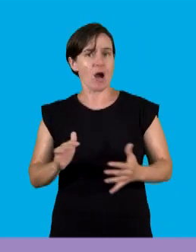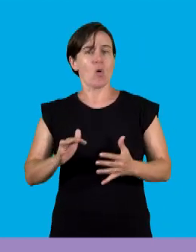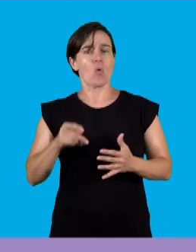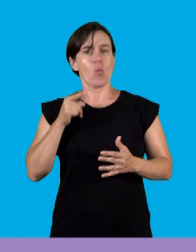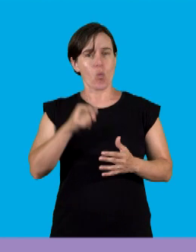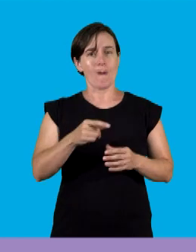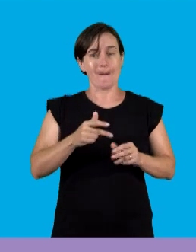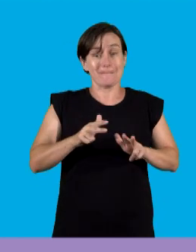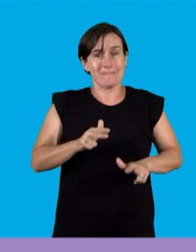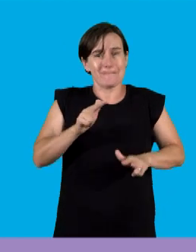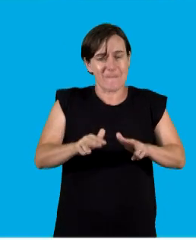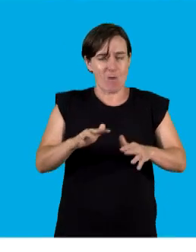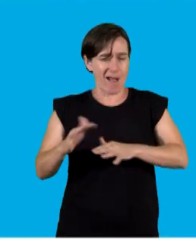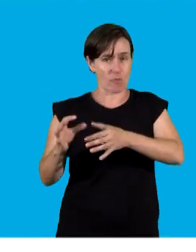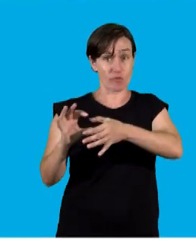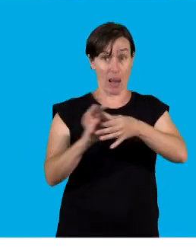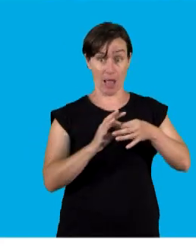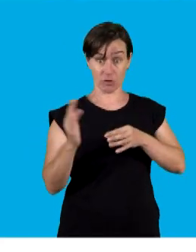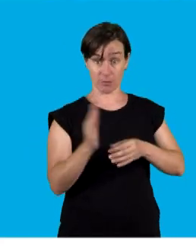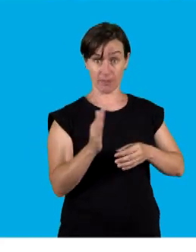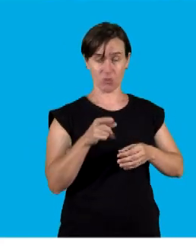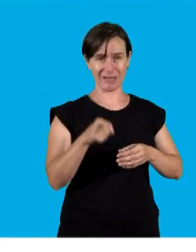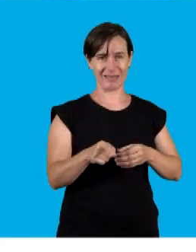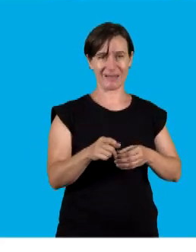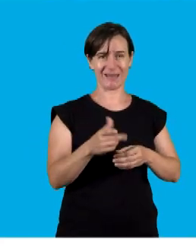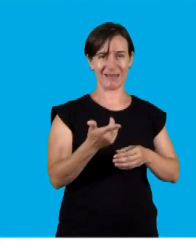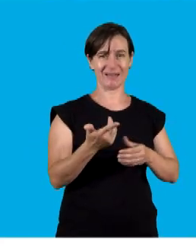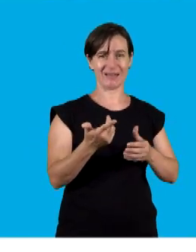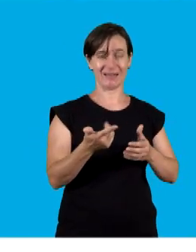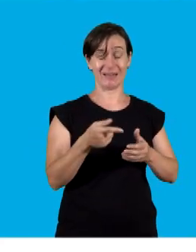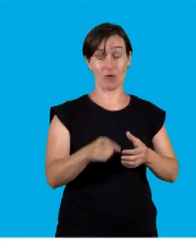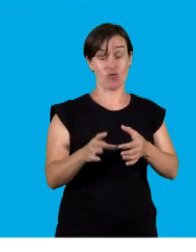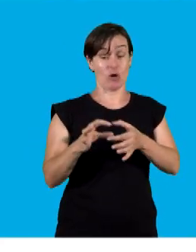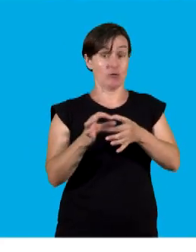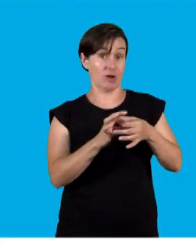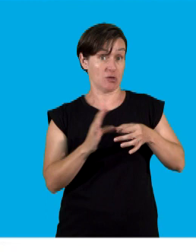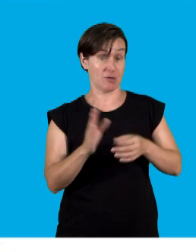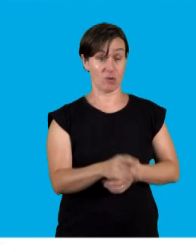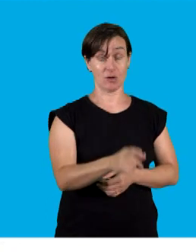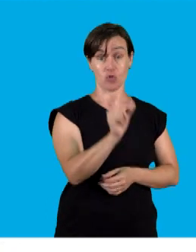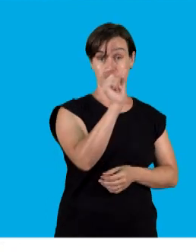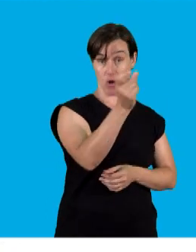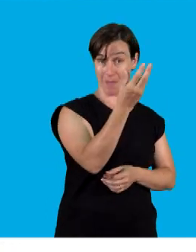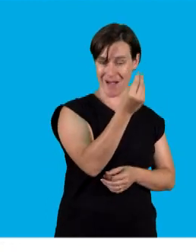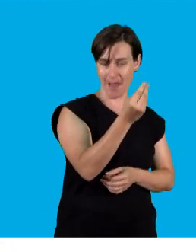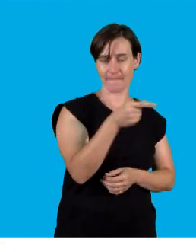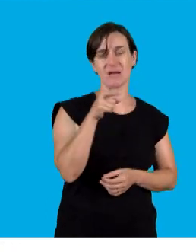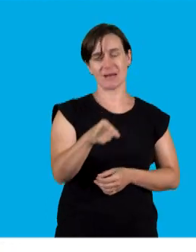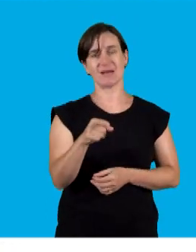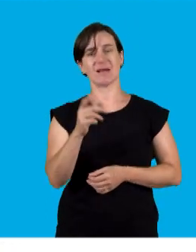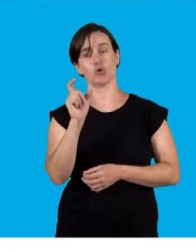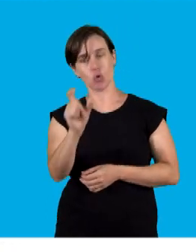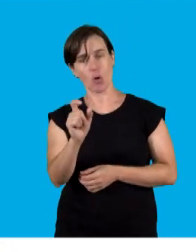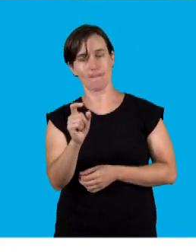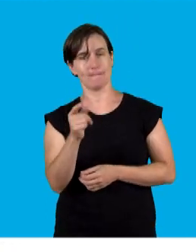how now the pattern, or the relationship between the pattern and the relationship between the term number